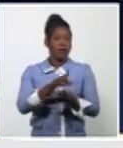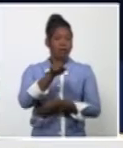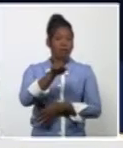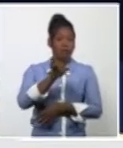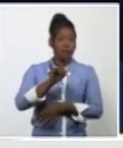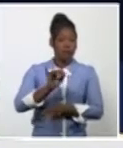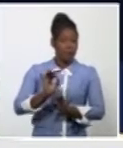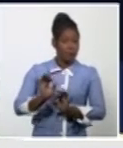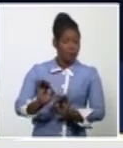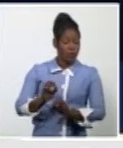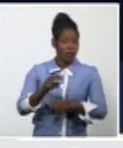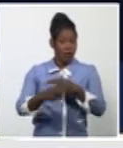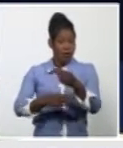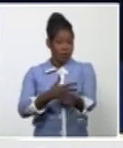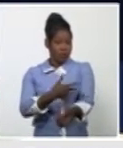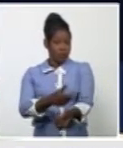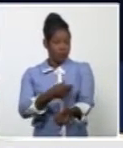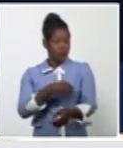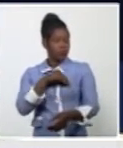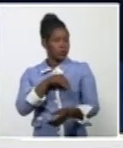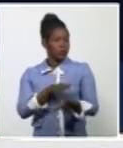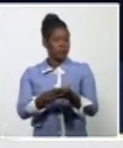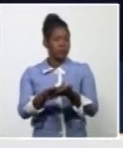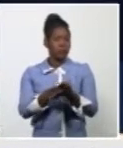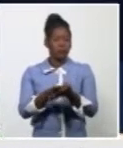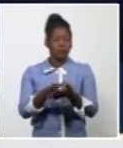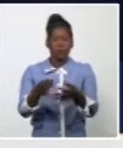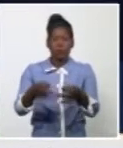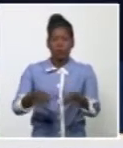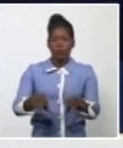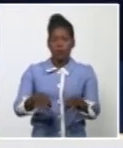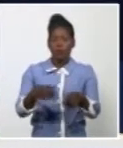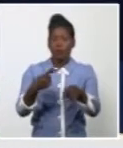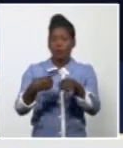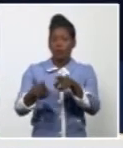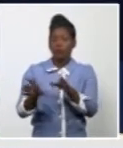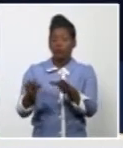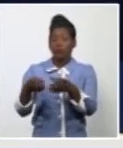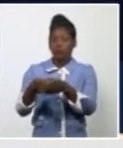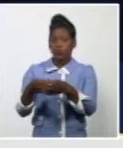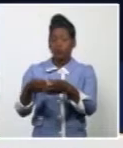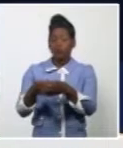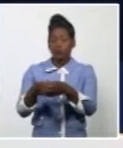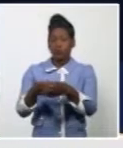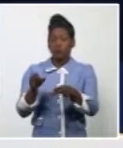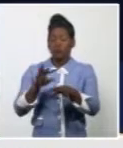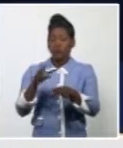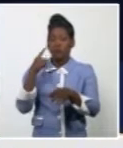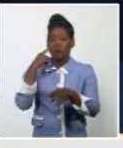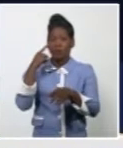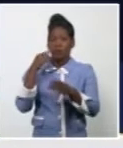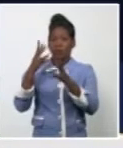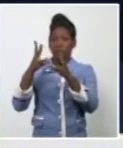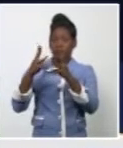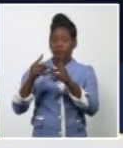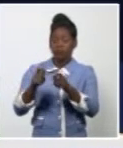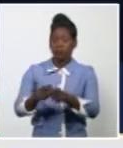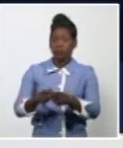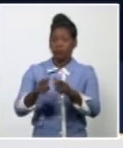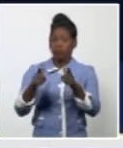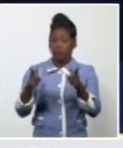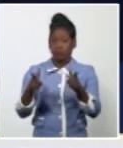72.7%, that is 16 out of the 22 were asymptomatic at the time they were diagnosed with the disease.